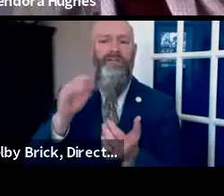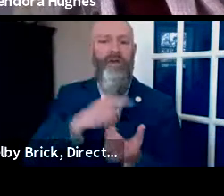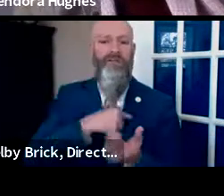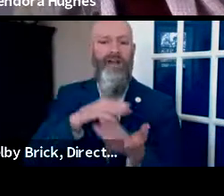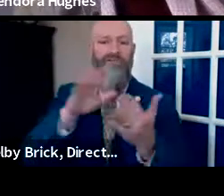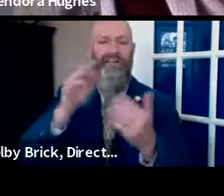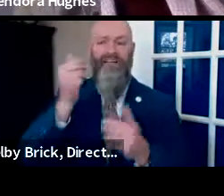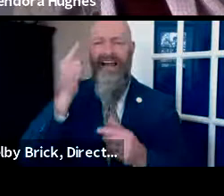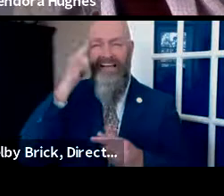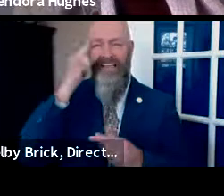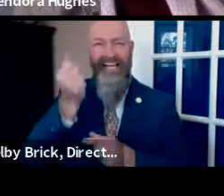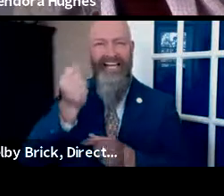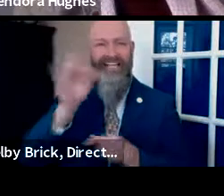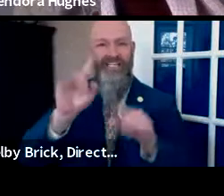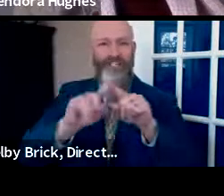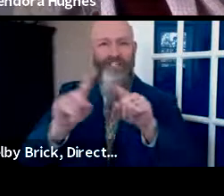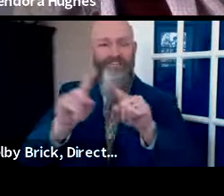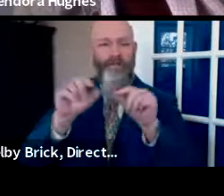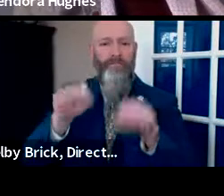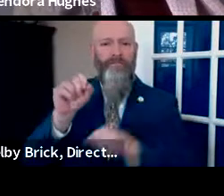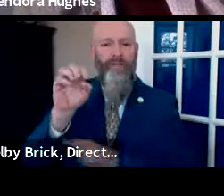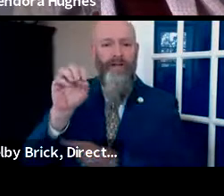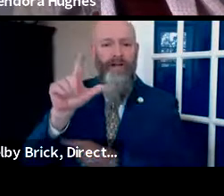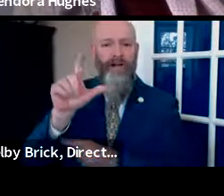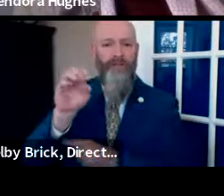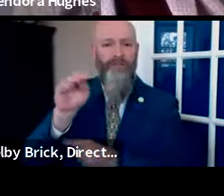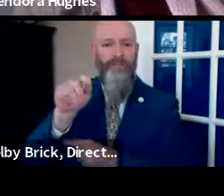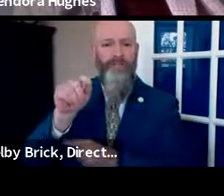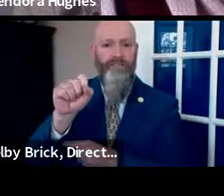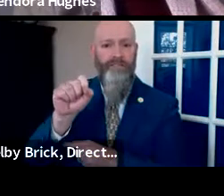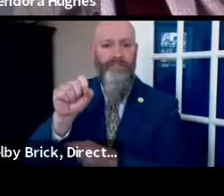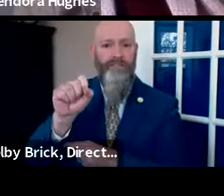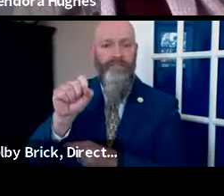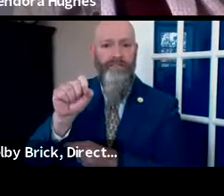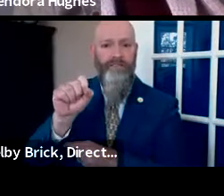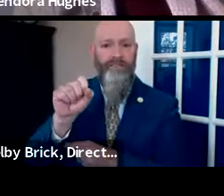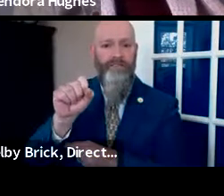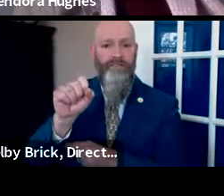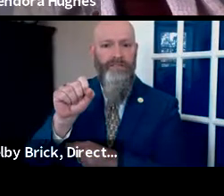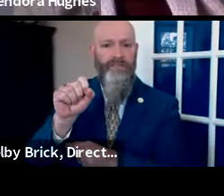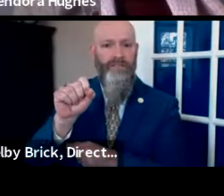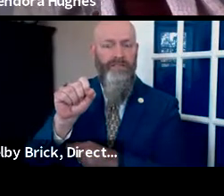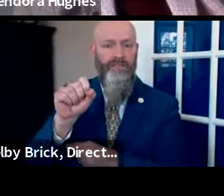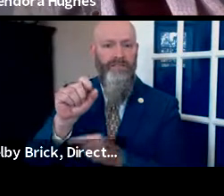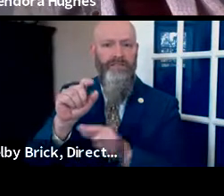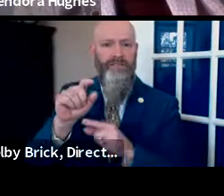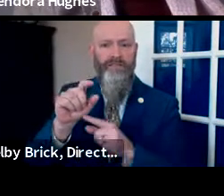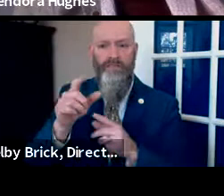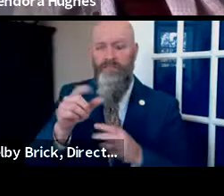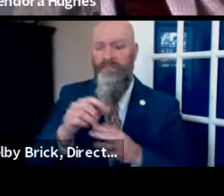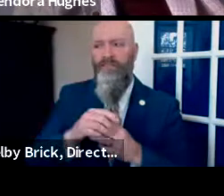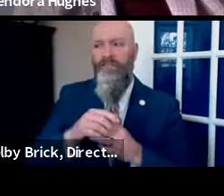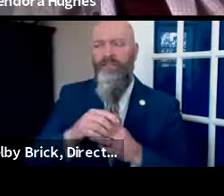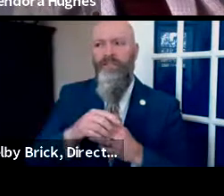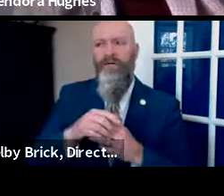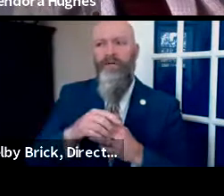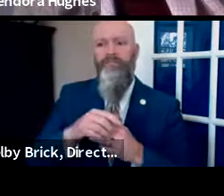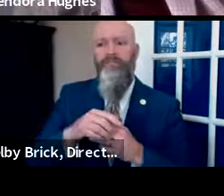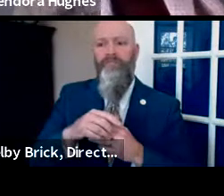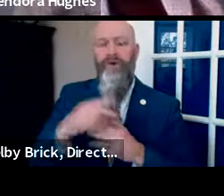various policy options that are available to the state. There are 18 possible elements